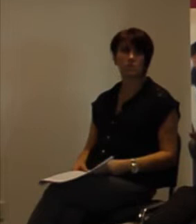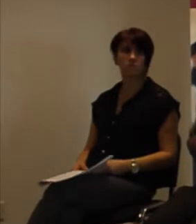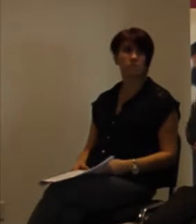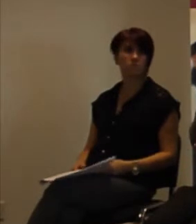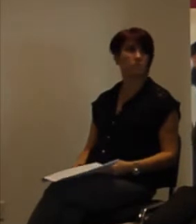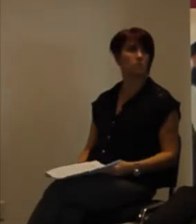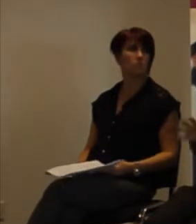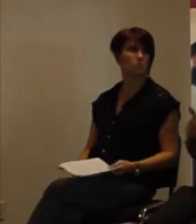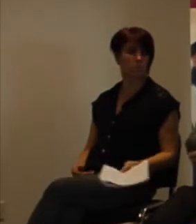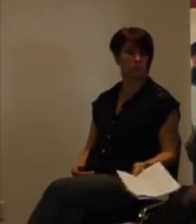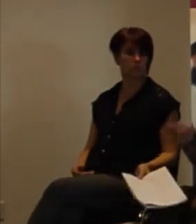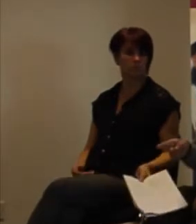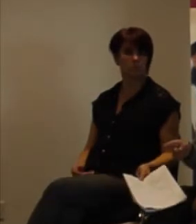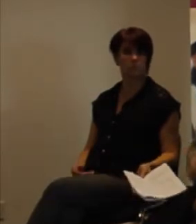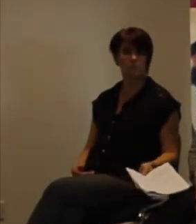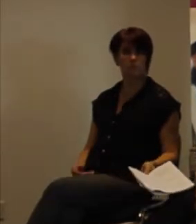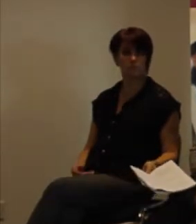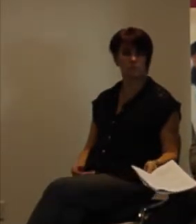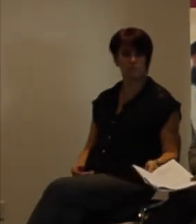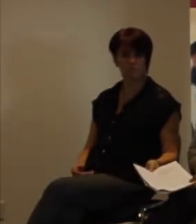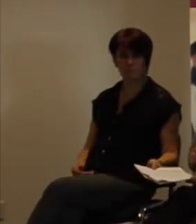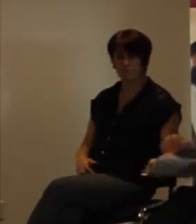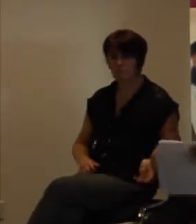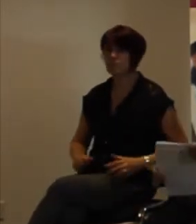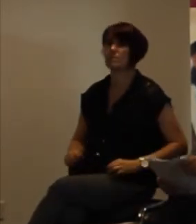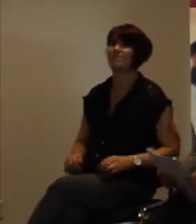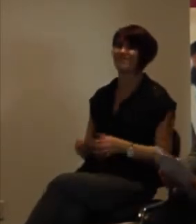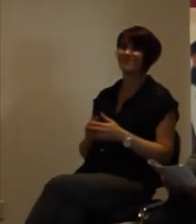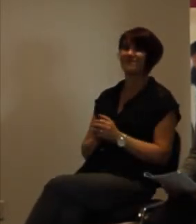adjustment. Okay, another